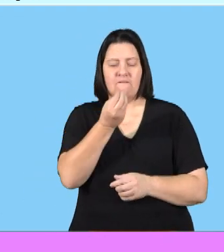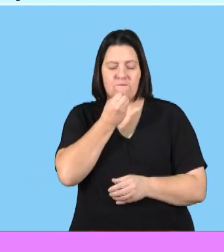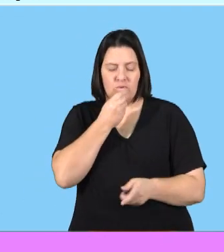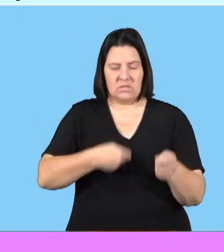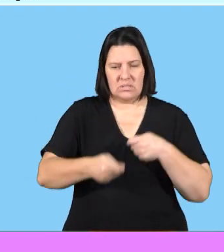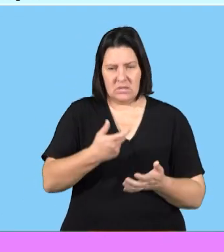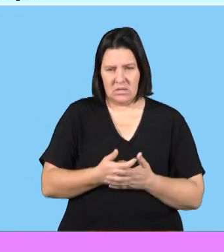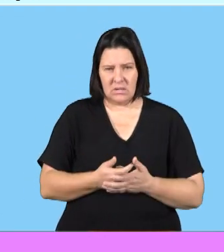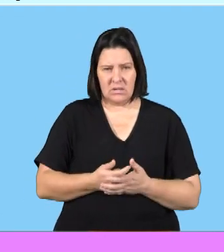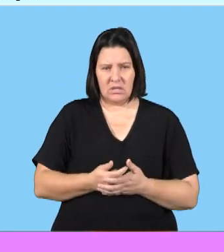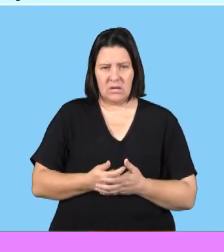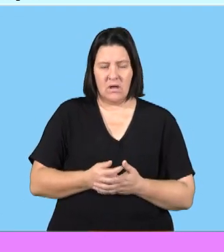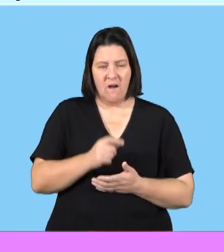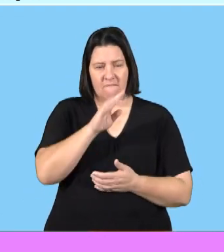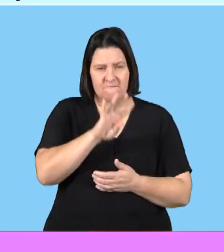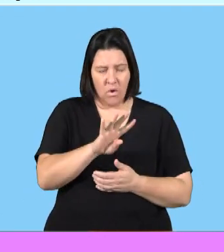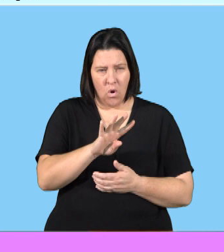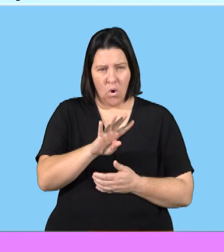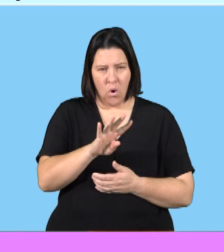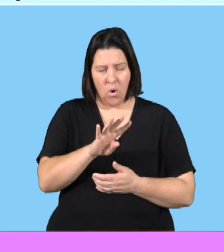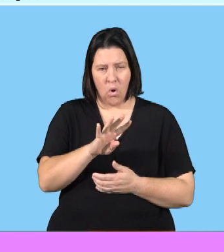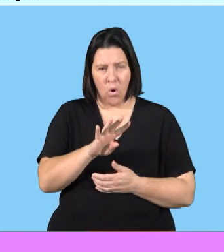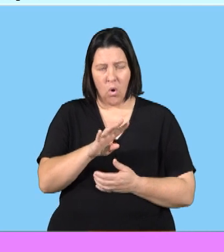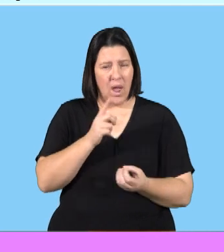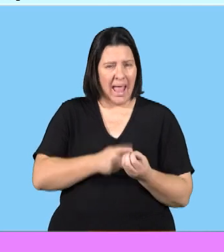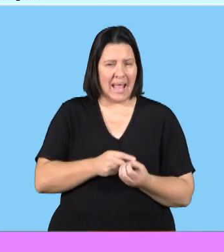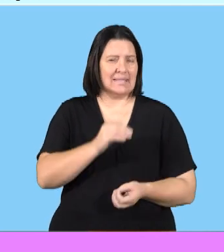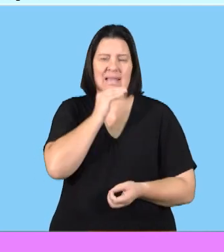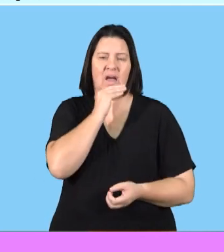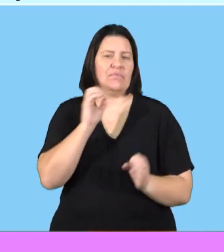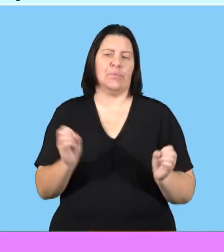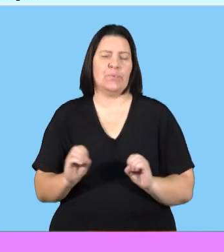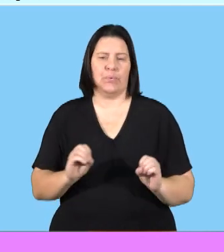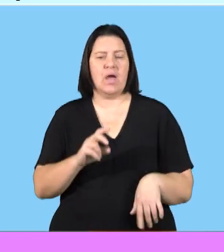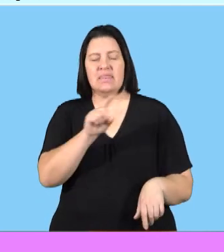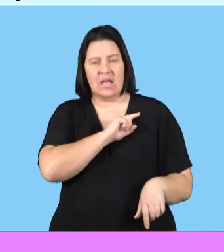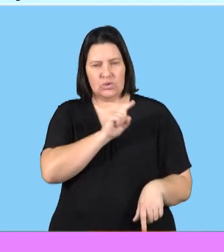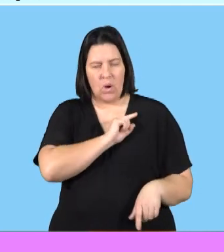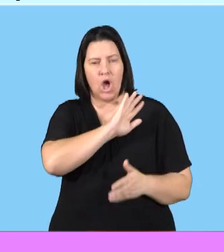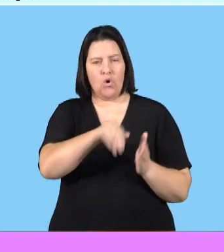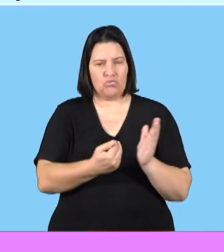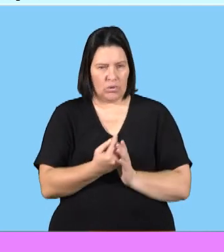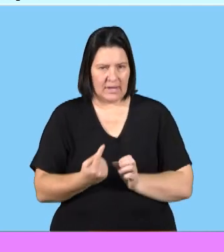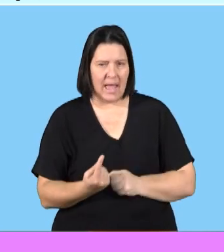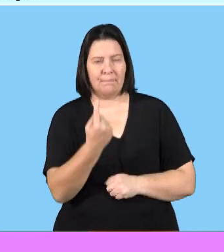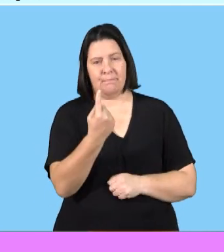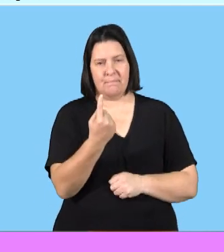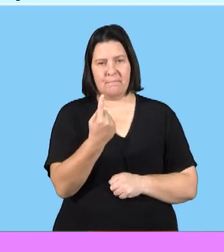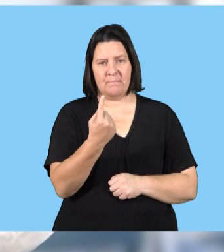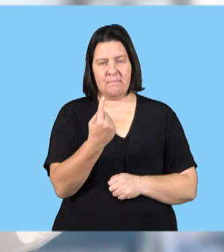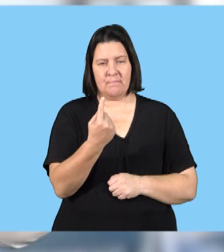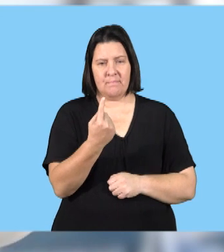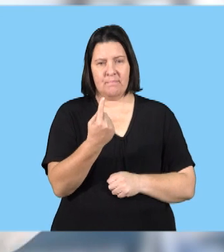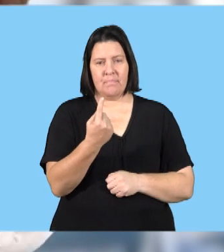recipe. If we are going to take 4x will not be enough. Therefore, we need to round up. This